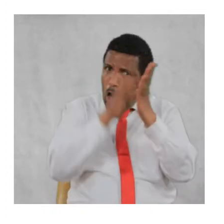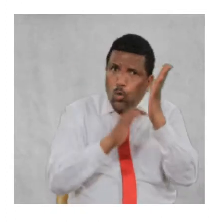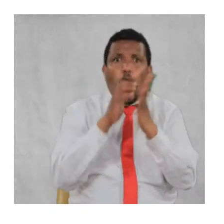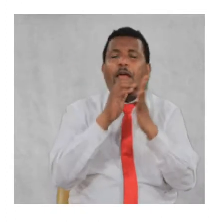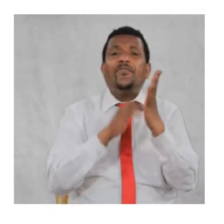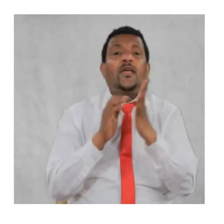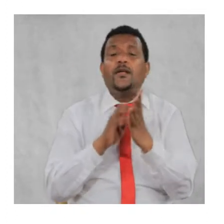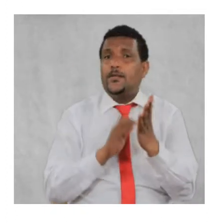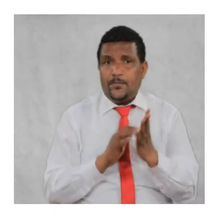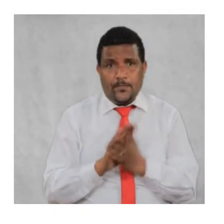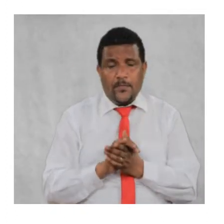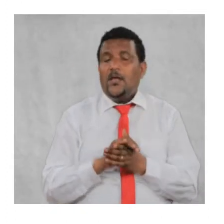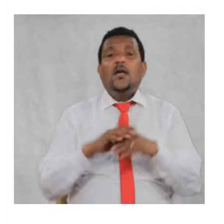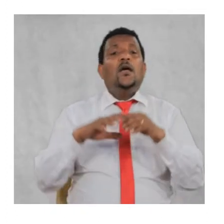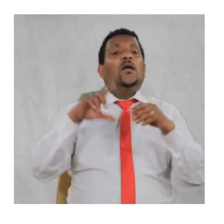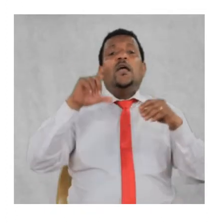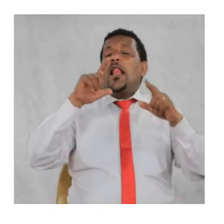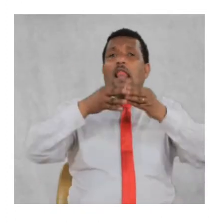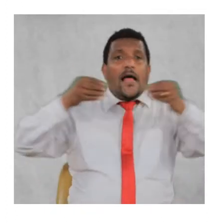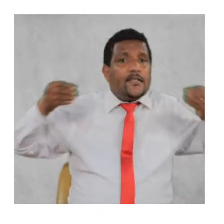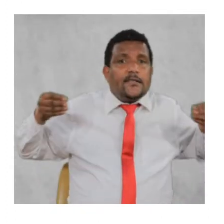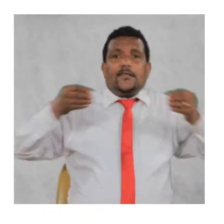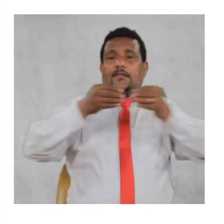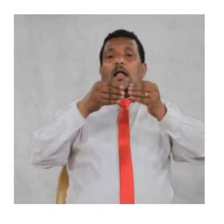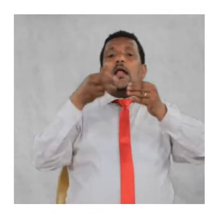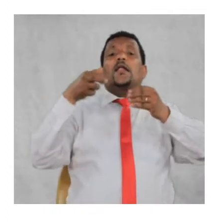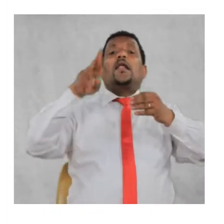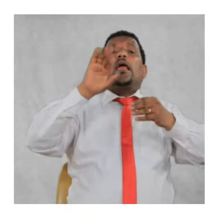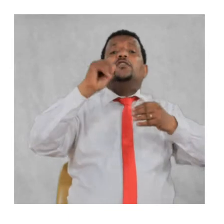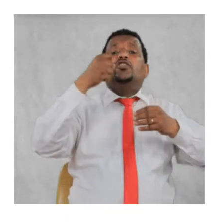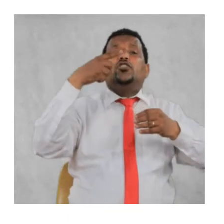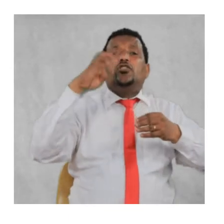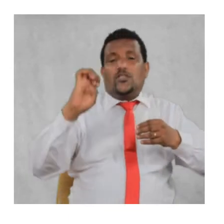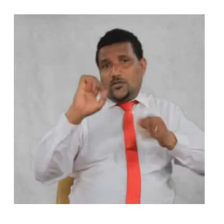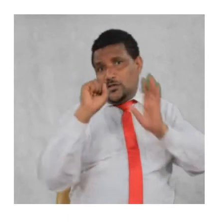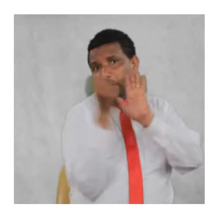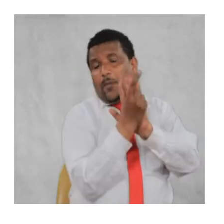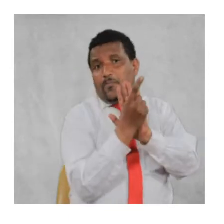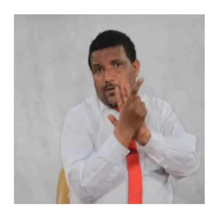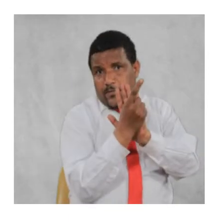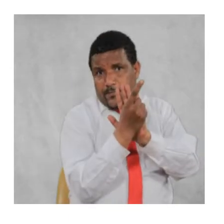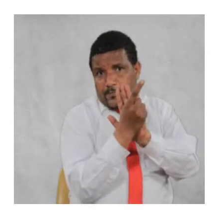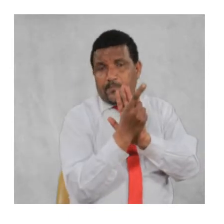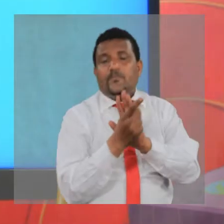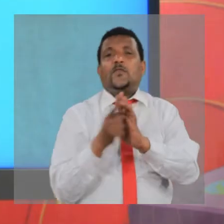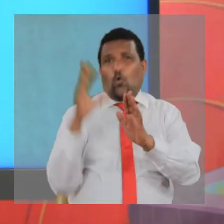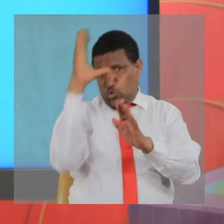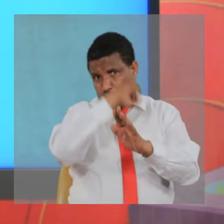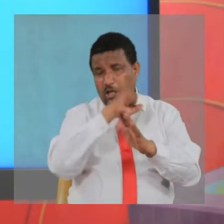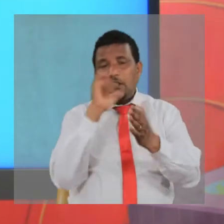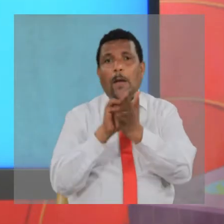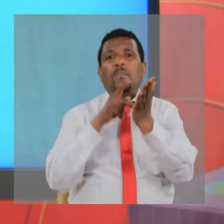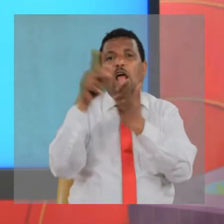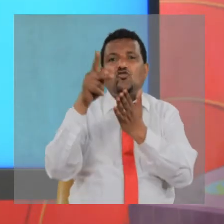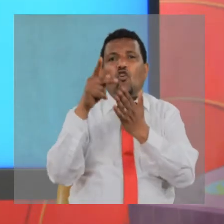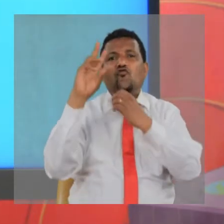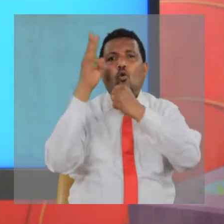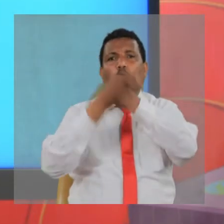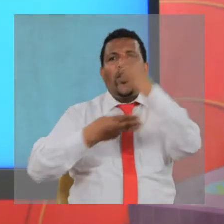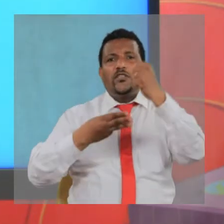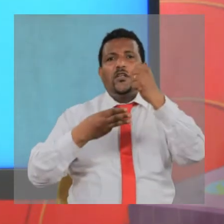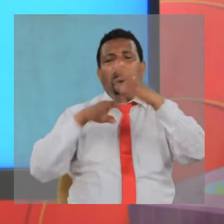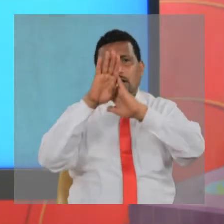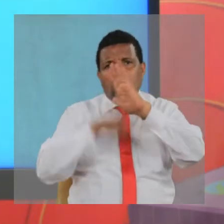calculating the elastic range. For example, consider that price of weight increased from birth